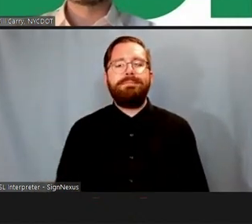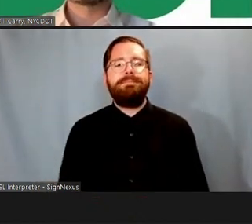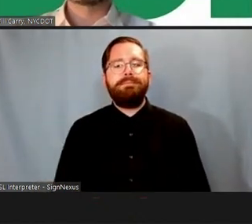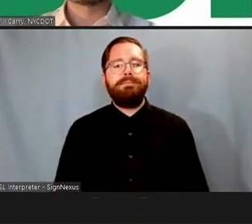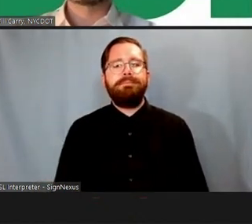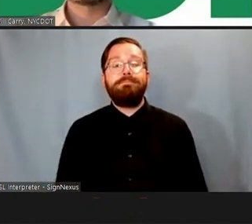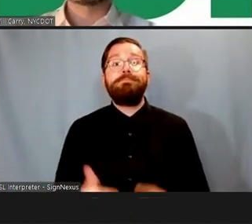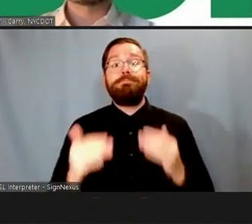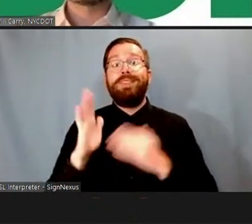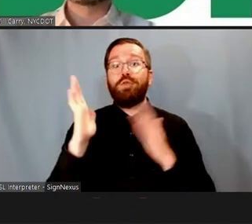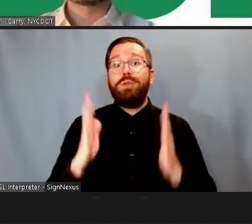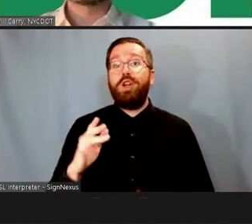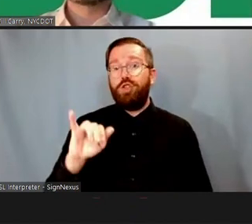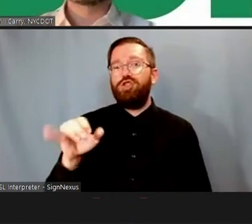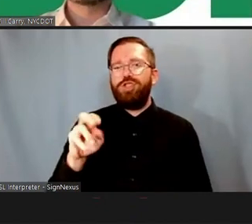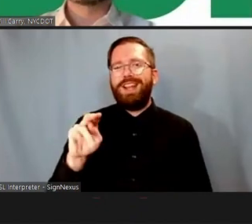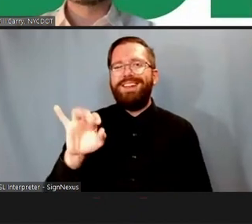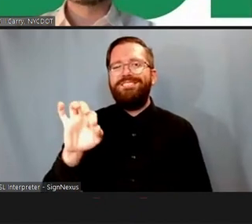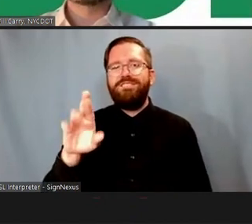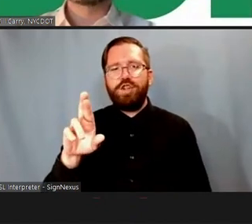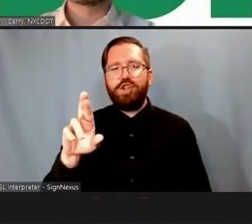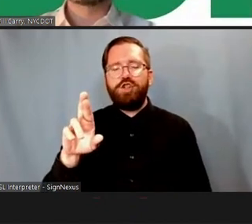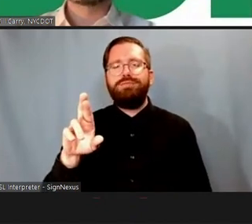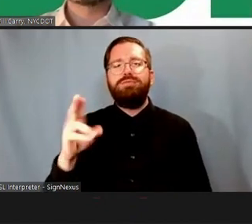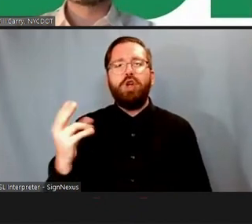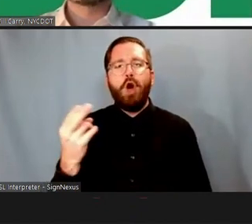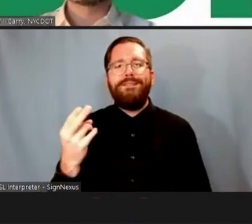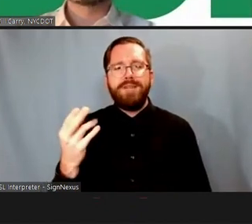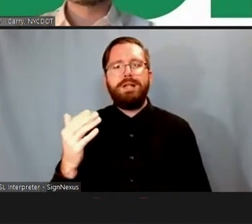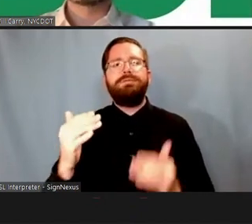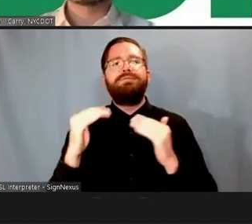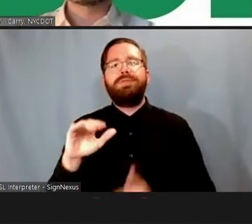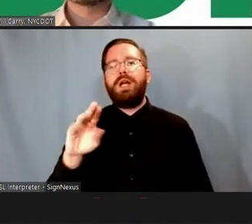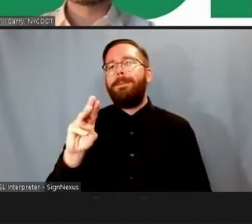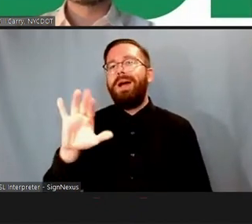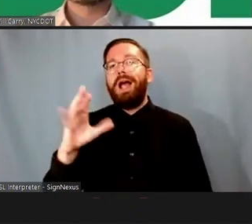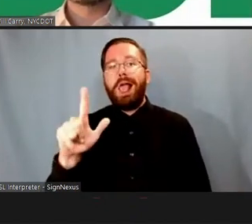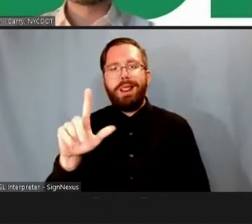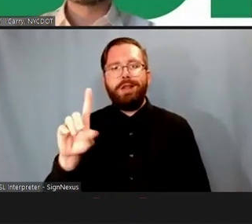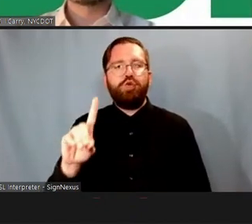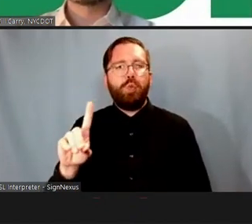our next speaker is jennifer harvey followed by michael dumas